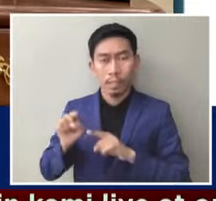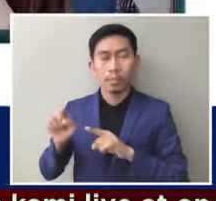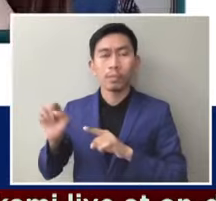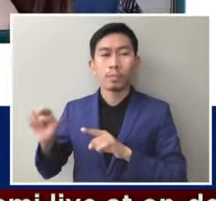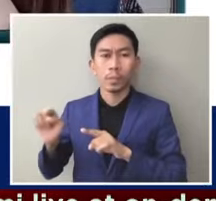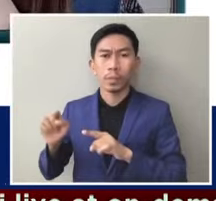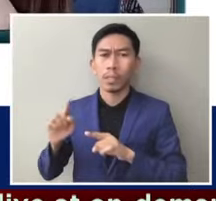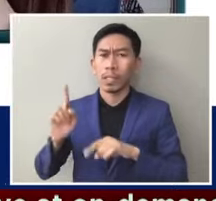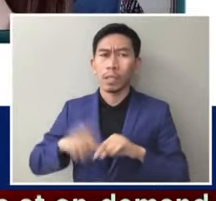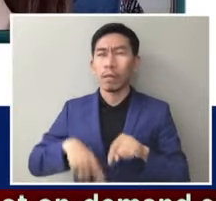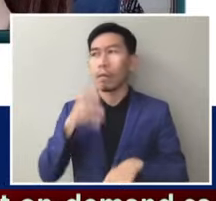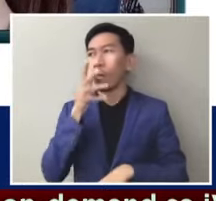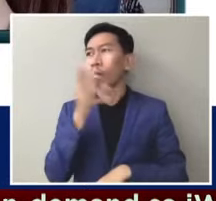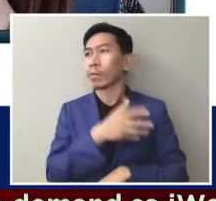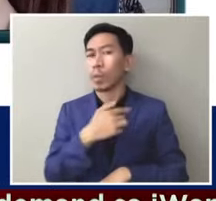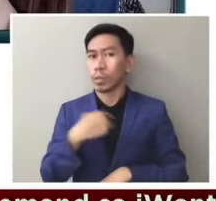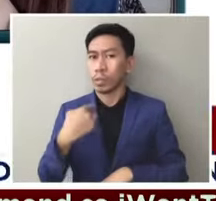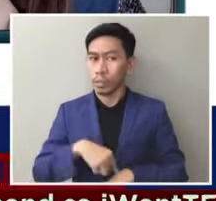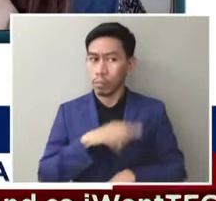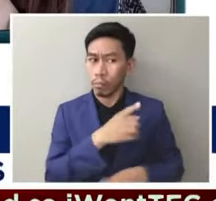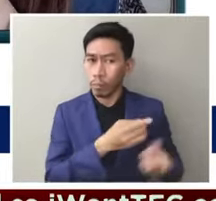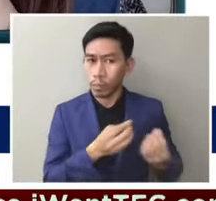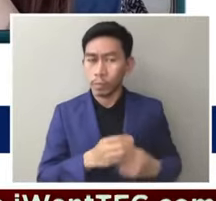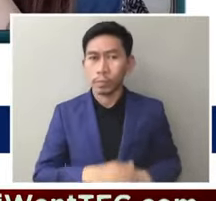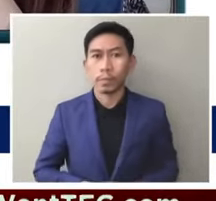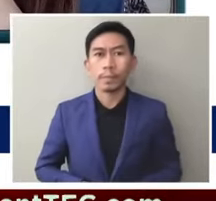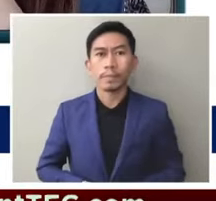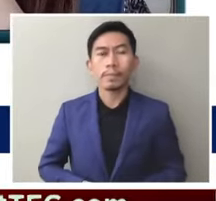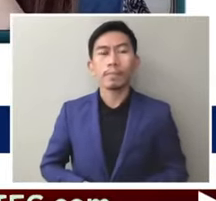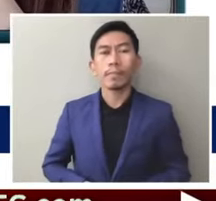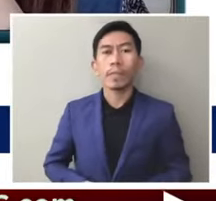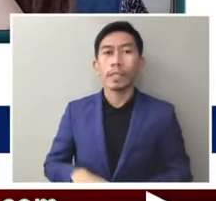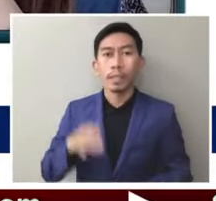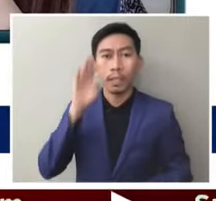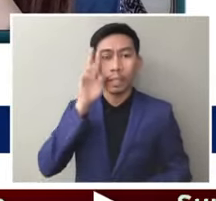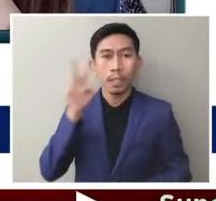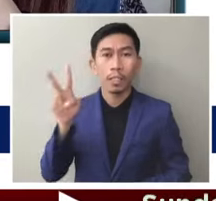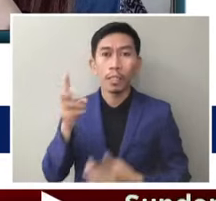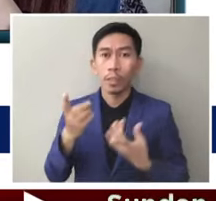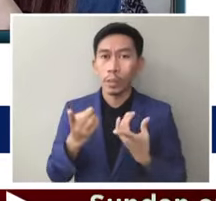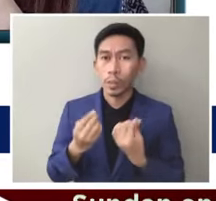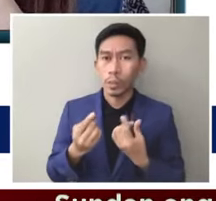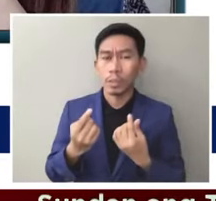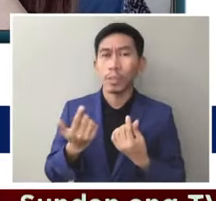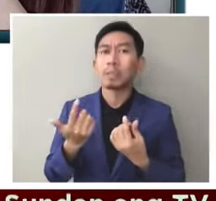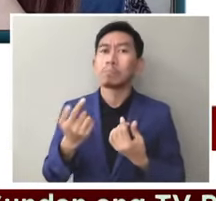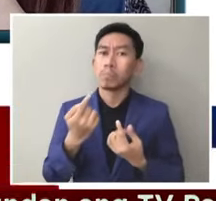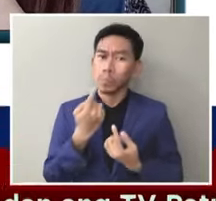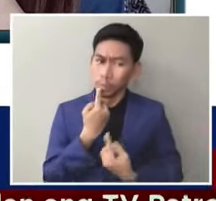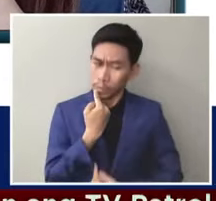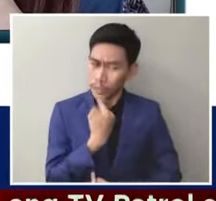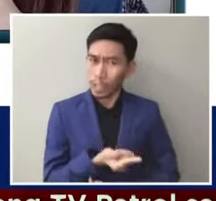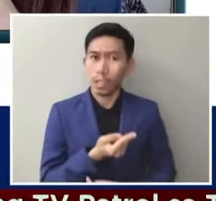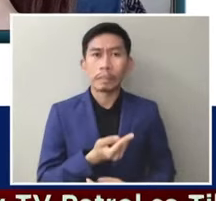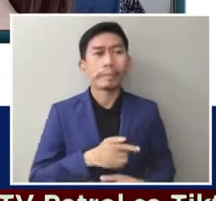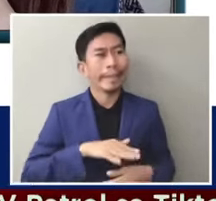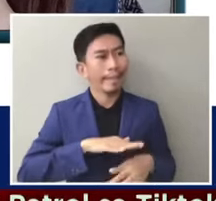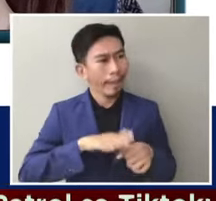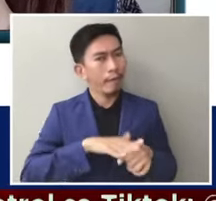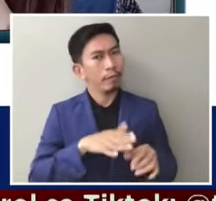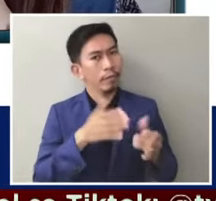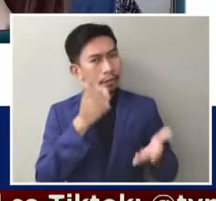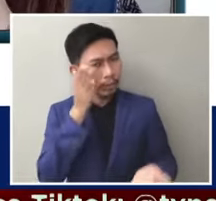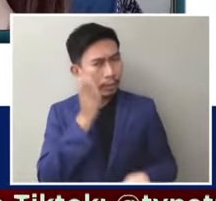ng China. What President Marcos is doing is just simply saying that enough is enough. We are now going to talk to